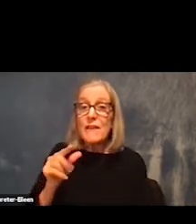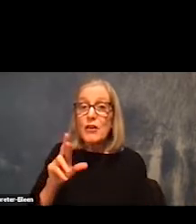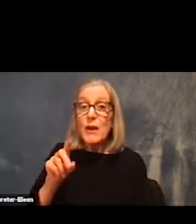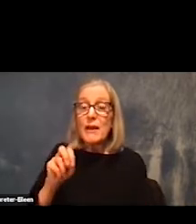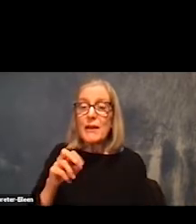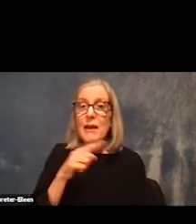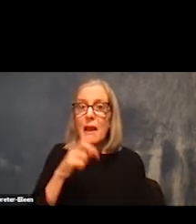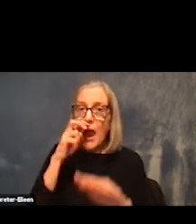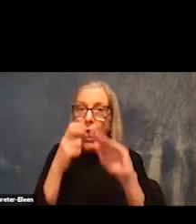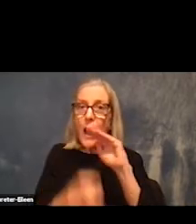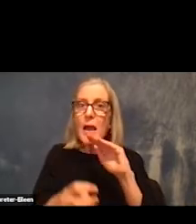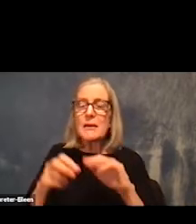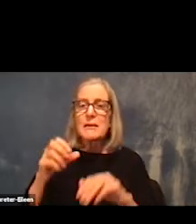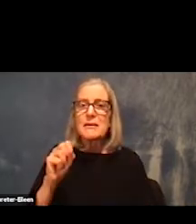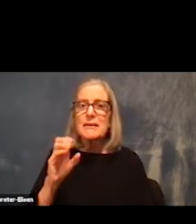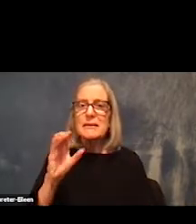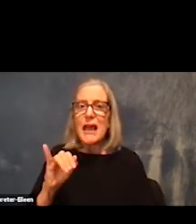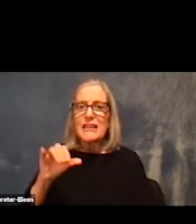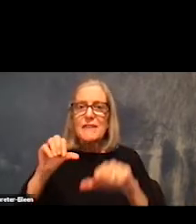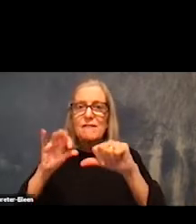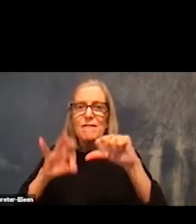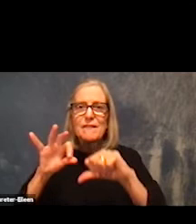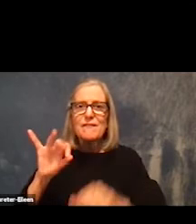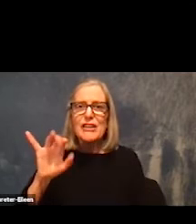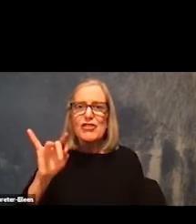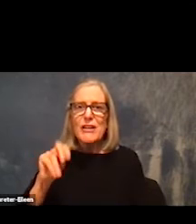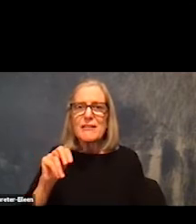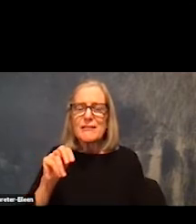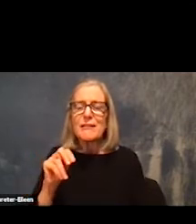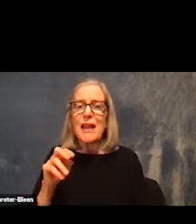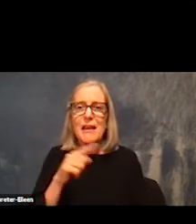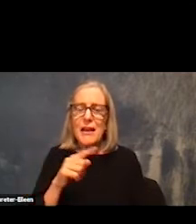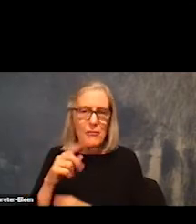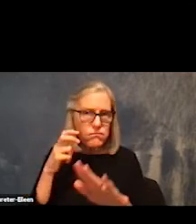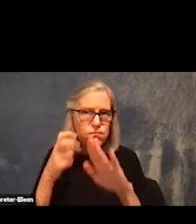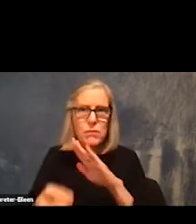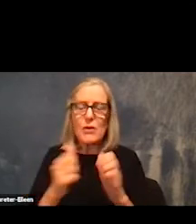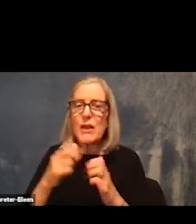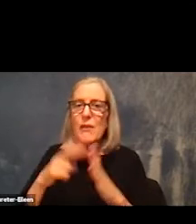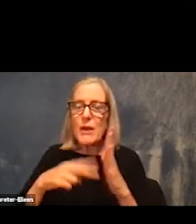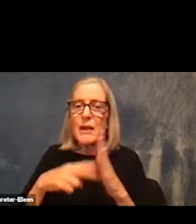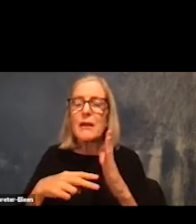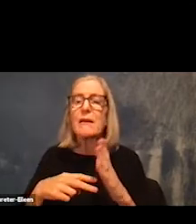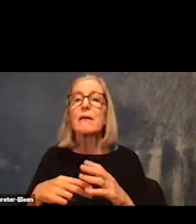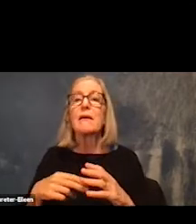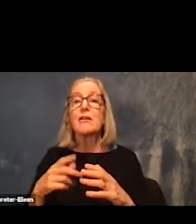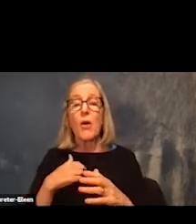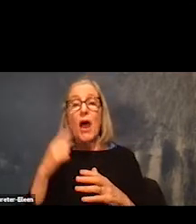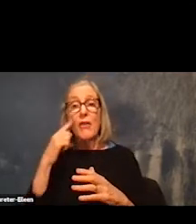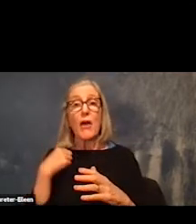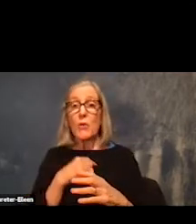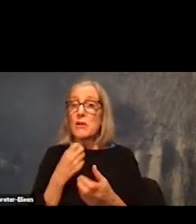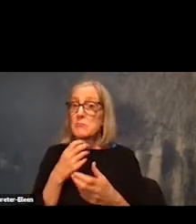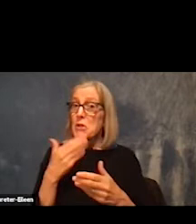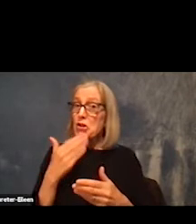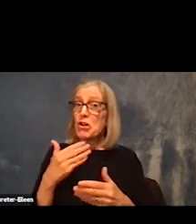grade level. There were other signs of his giftedness too, and I thought we were out of the woods. And then I got that call from the school that